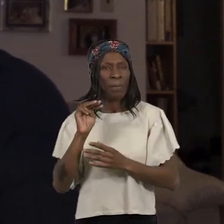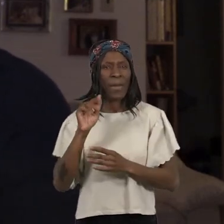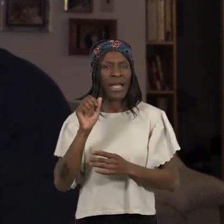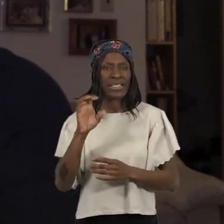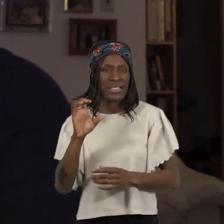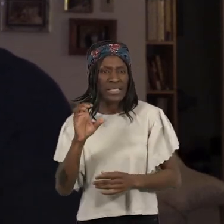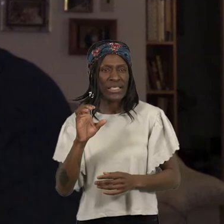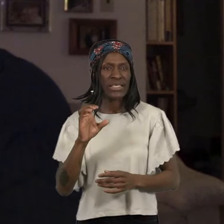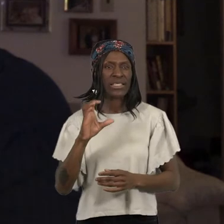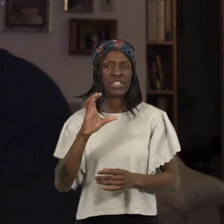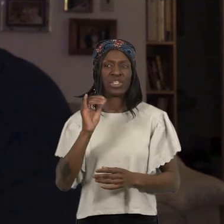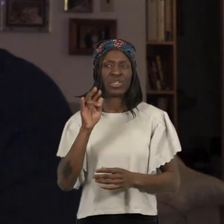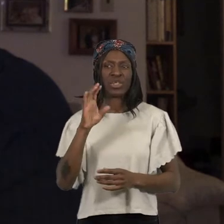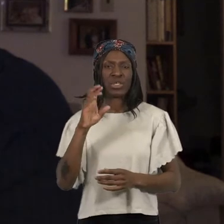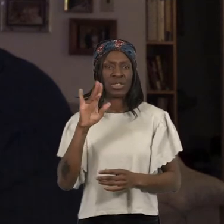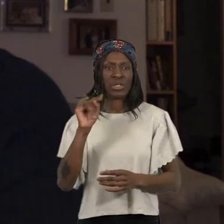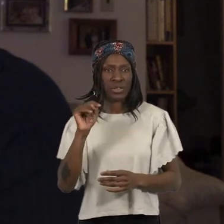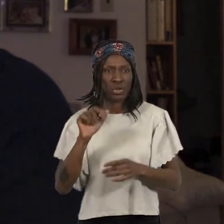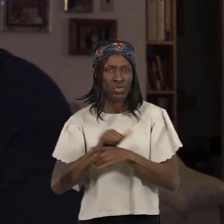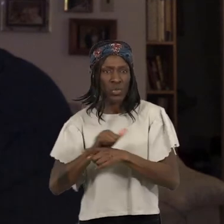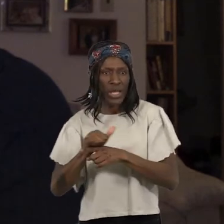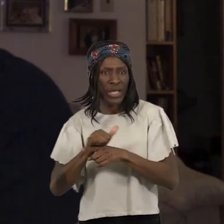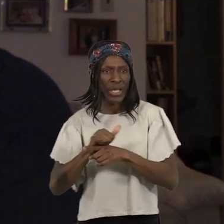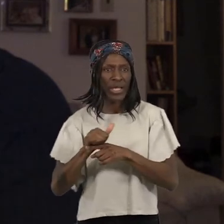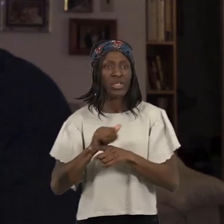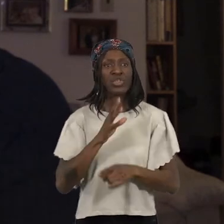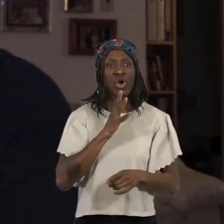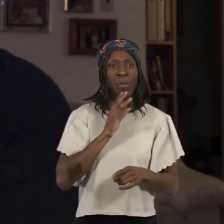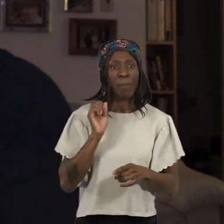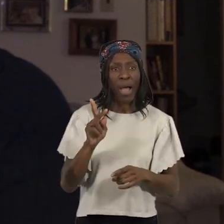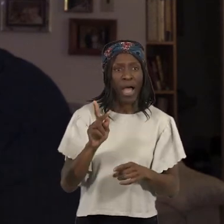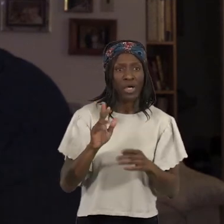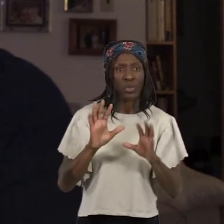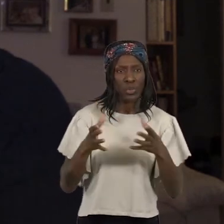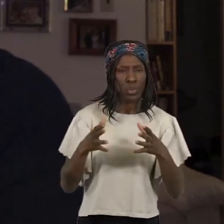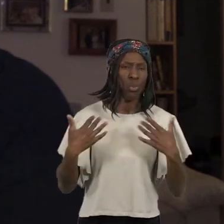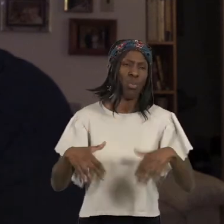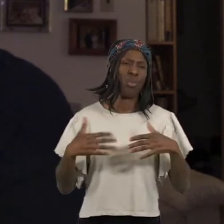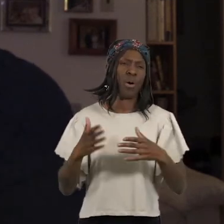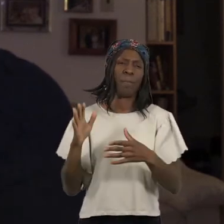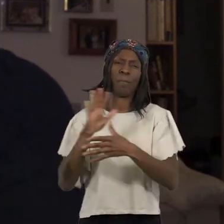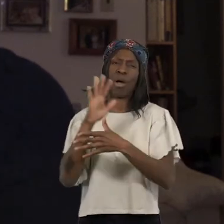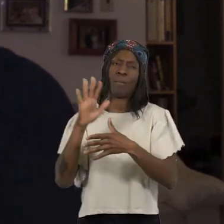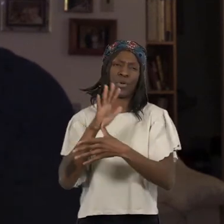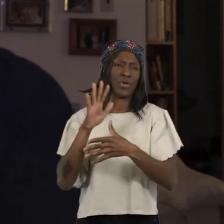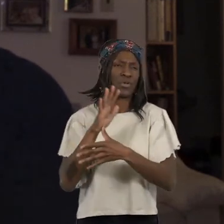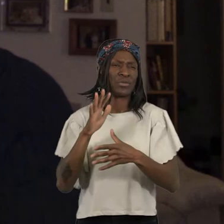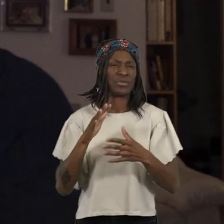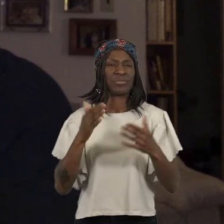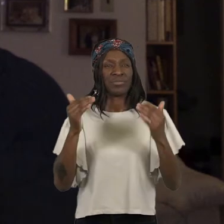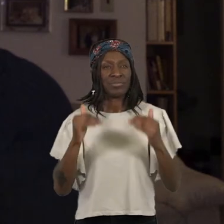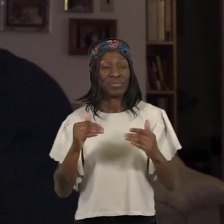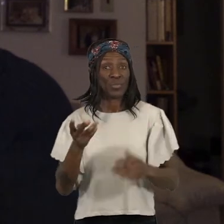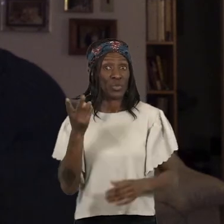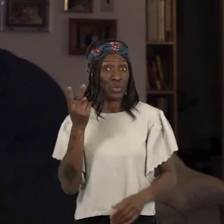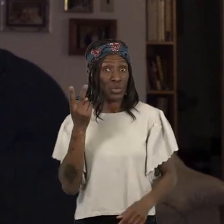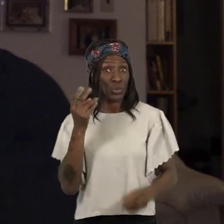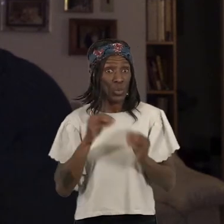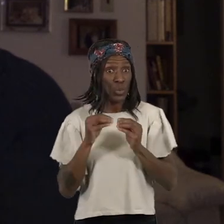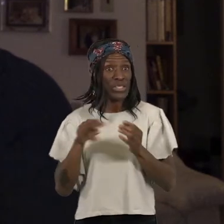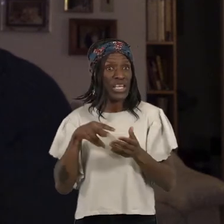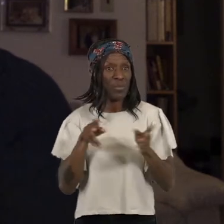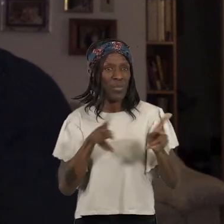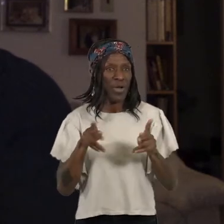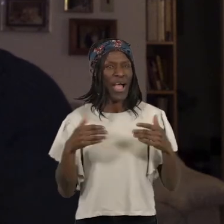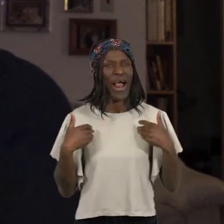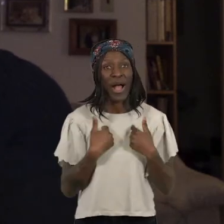MASC. Our circuit screening and talkback proves particularly popular. We had two more dance parties that included